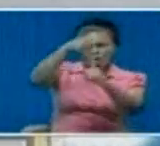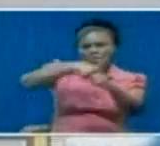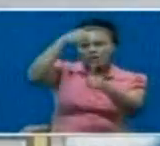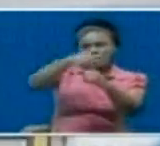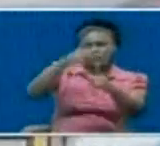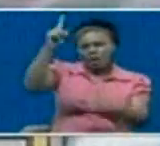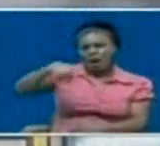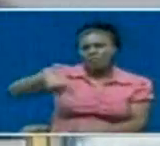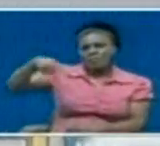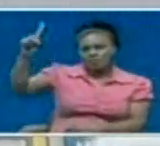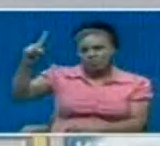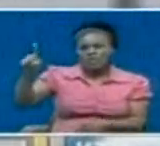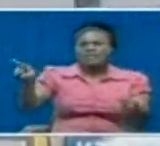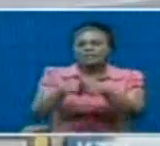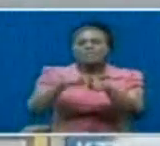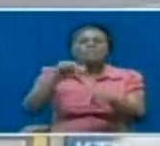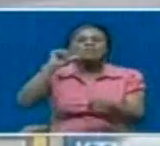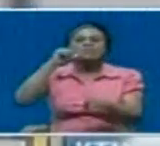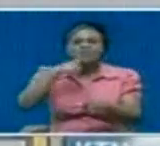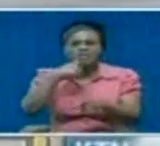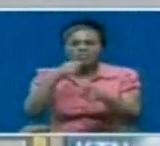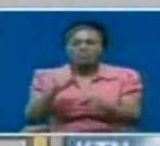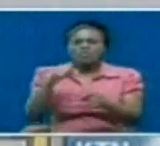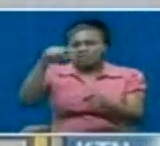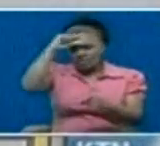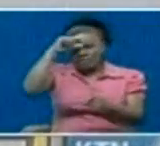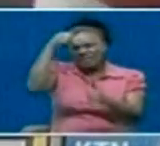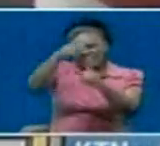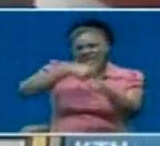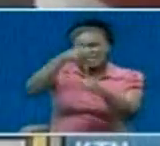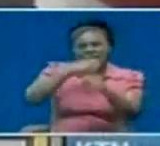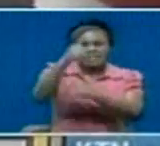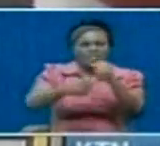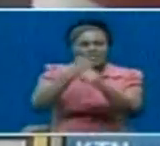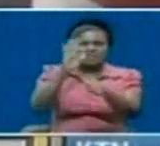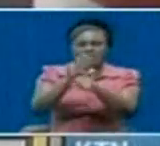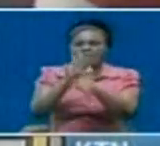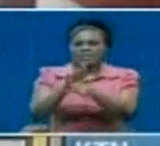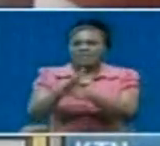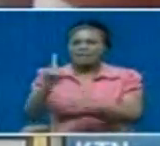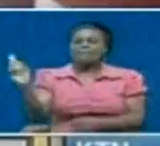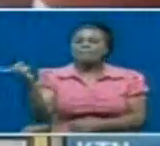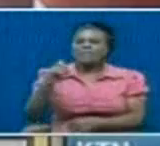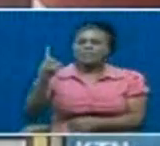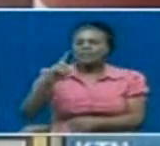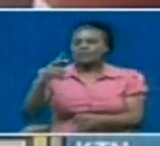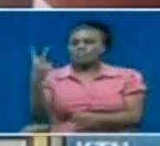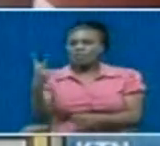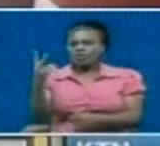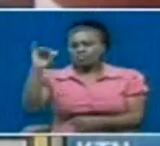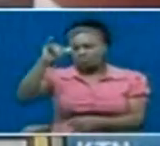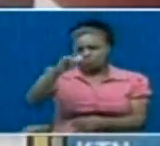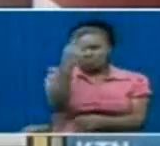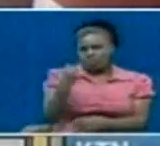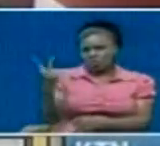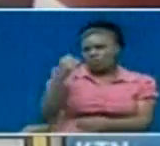regulatory approval, adding fresh impetus to the government efforts over the years. If the president of Boeing and the president of Delta and General Electric